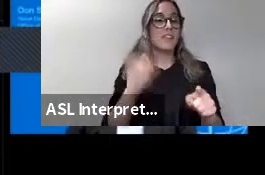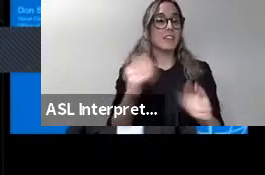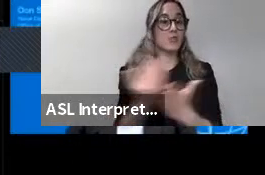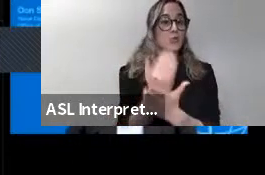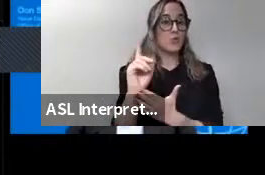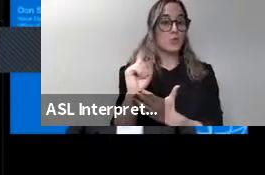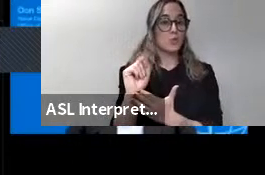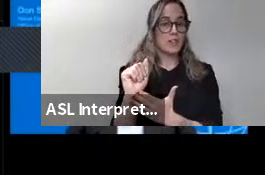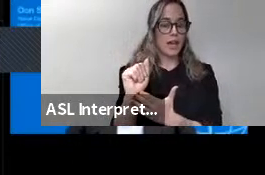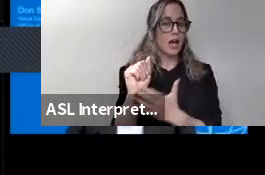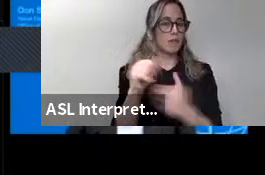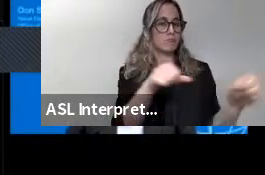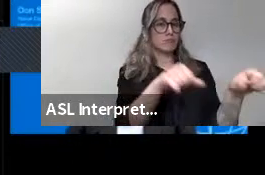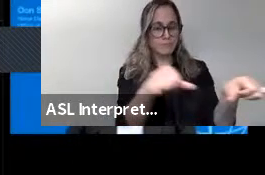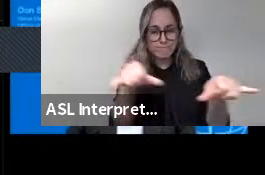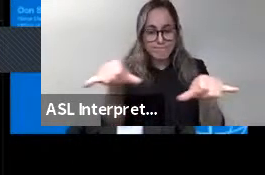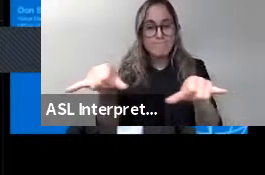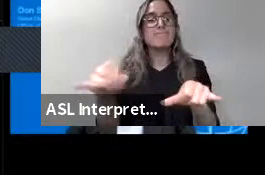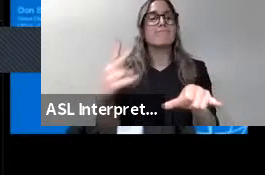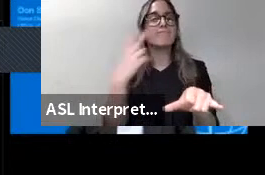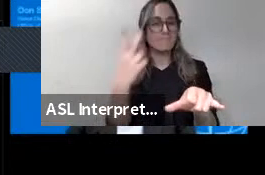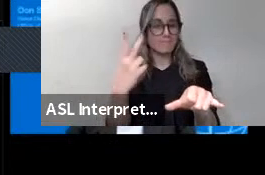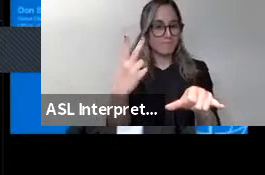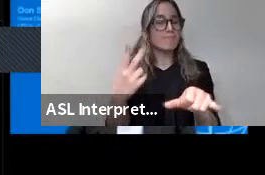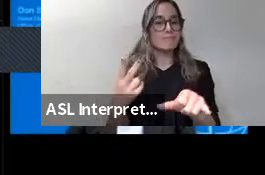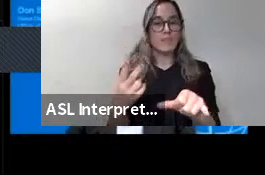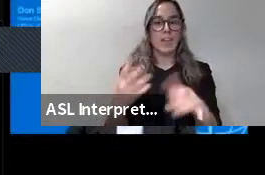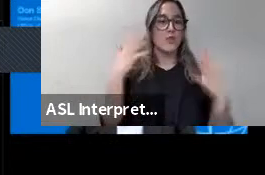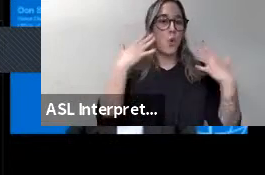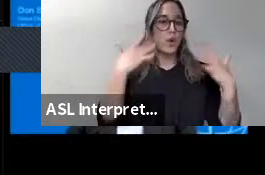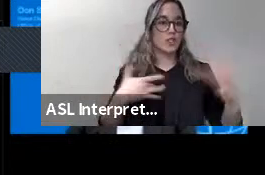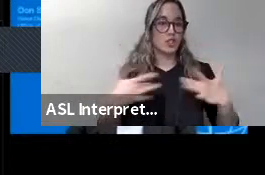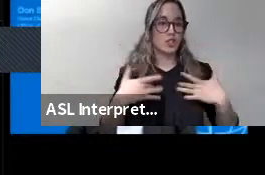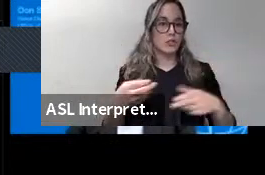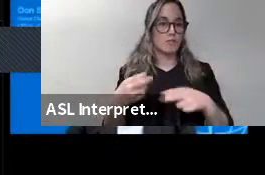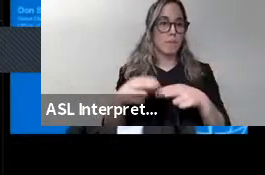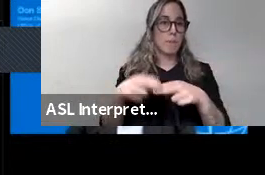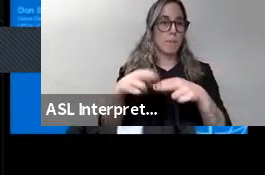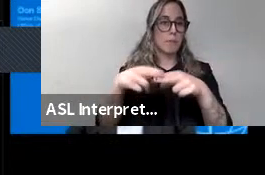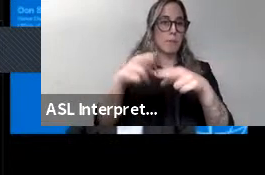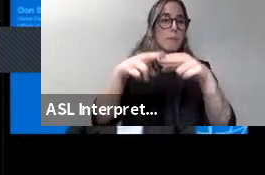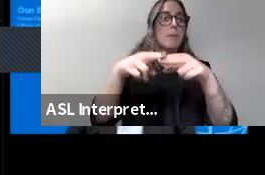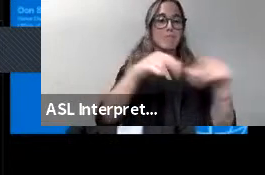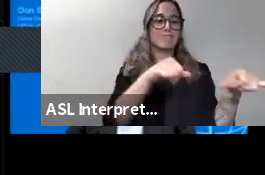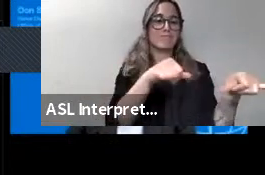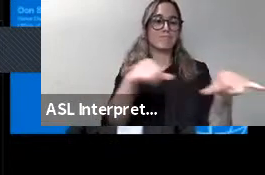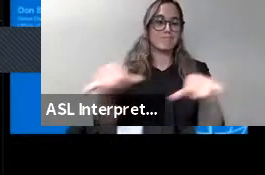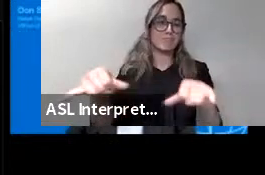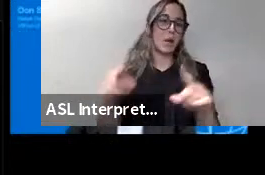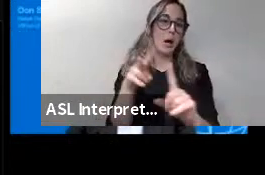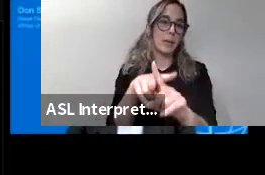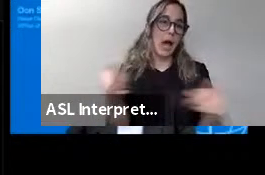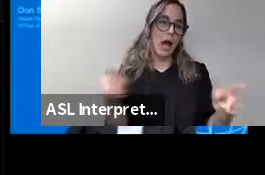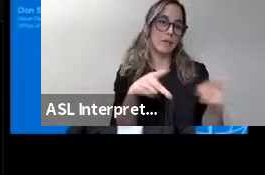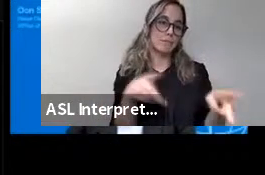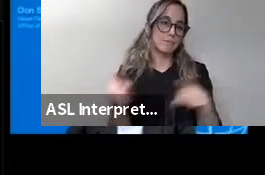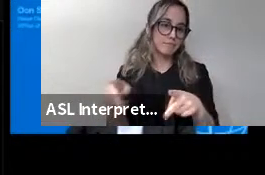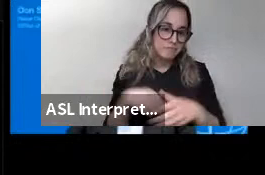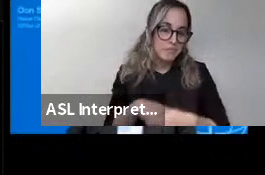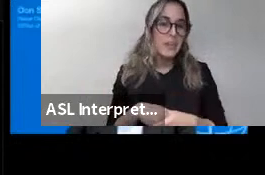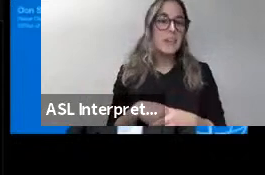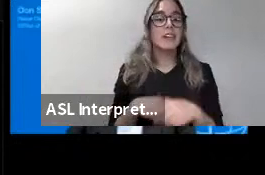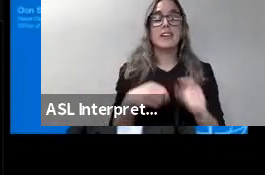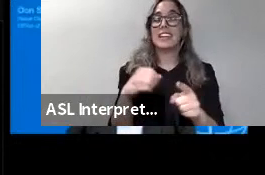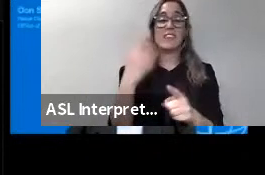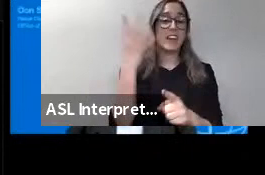are consistent with the observed trend of increasing noise concerns and consistent with the results of more recent surveys conducted outside the United